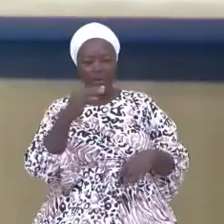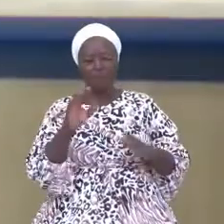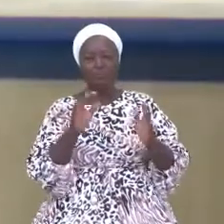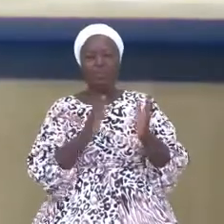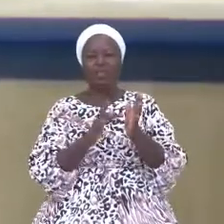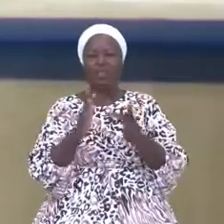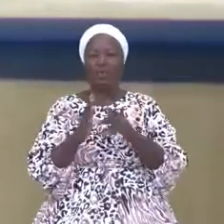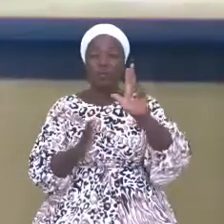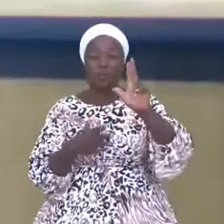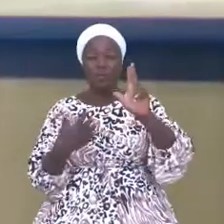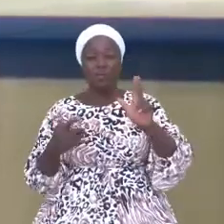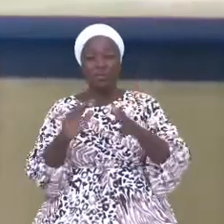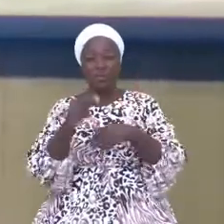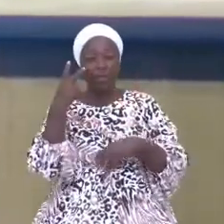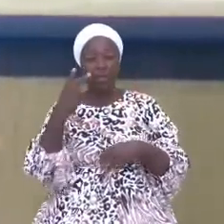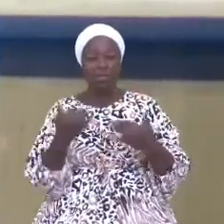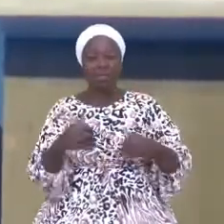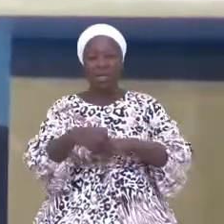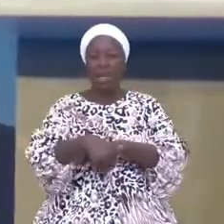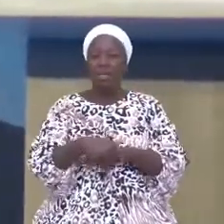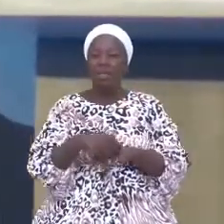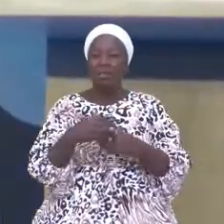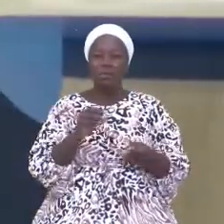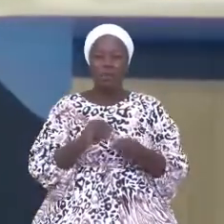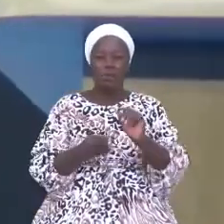Jesus. Three things we're looking at.